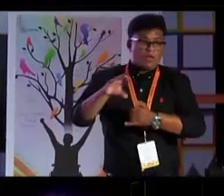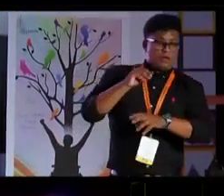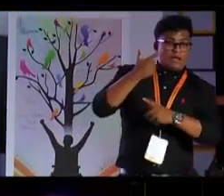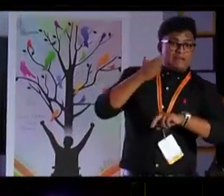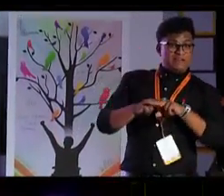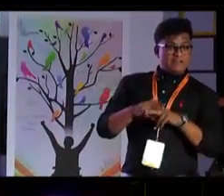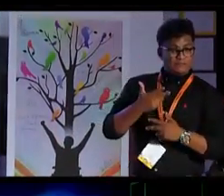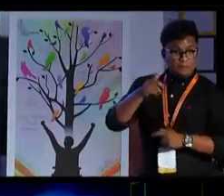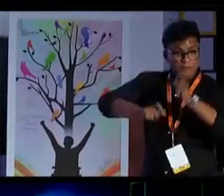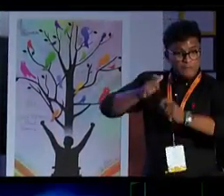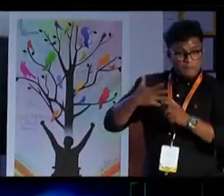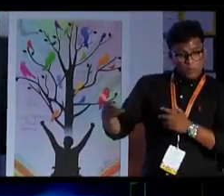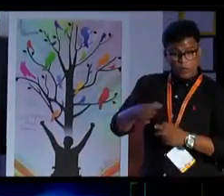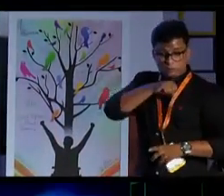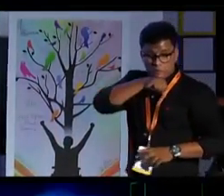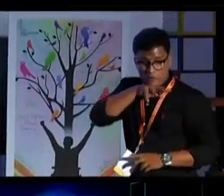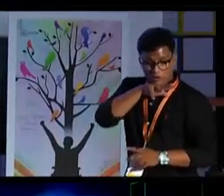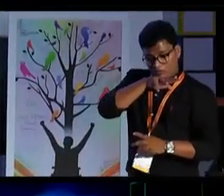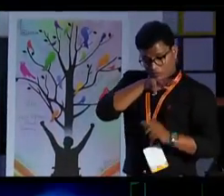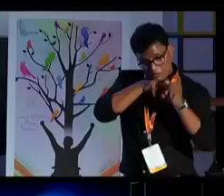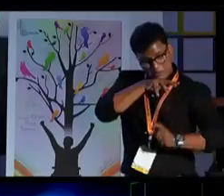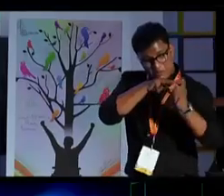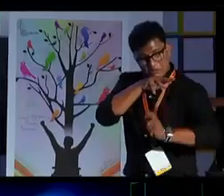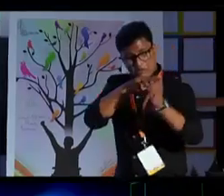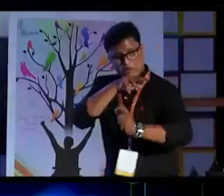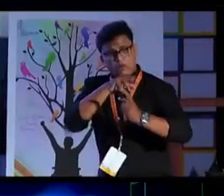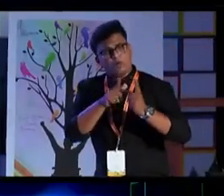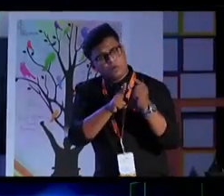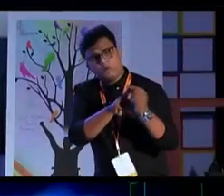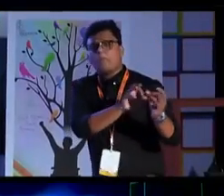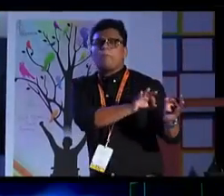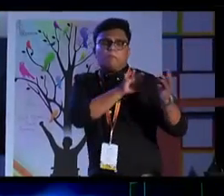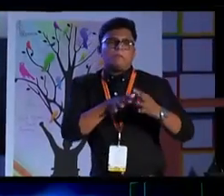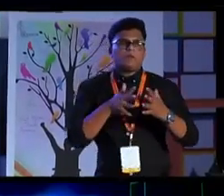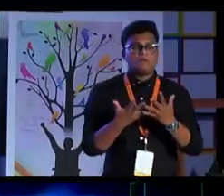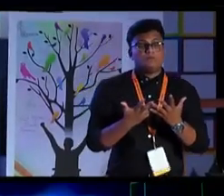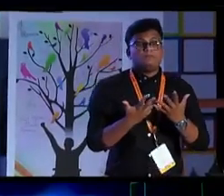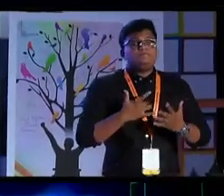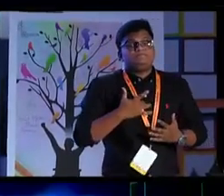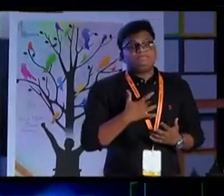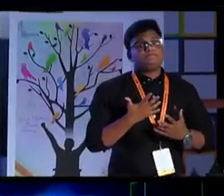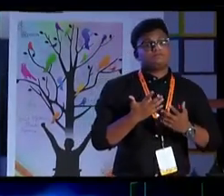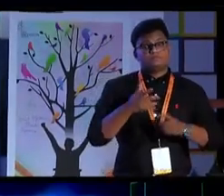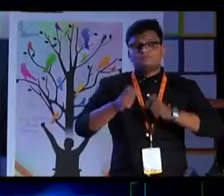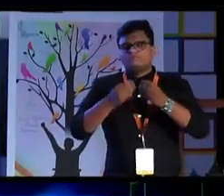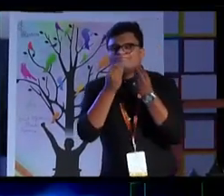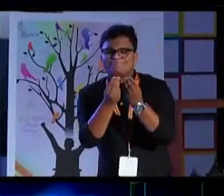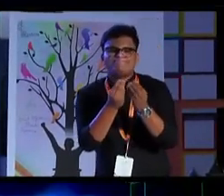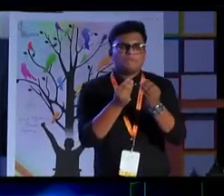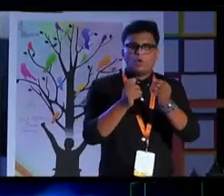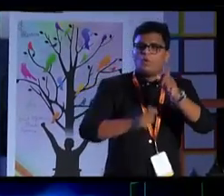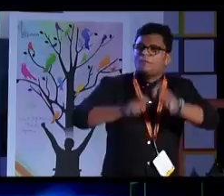population is young. And you know the most important thing? Political will. I urge all of you to come